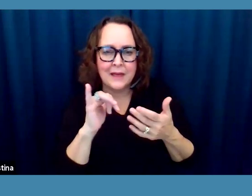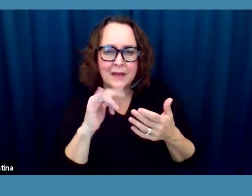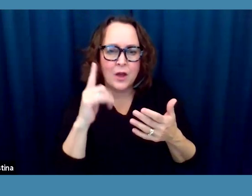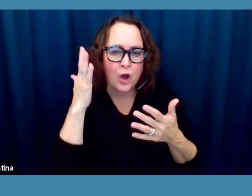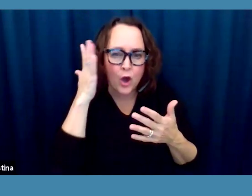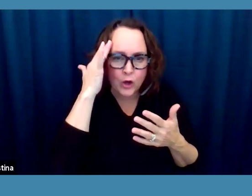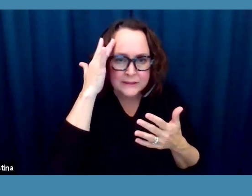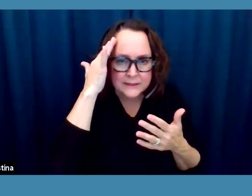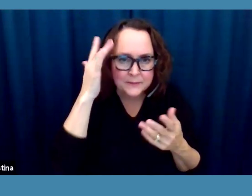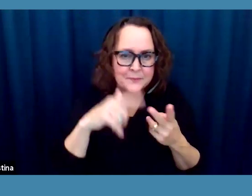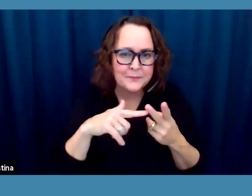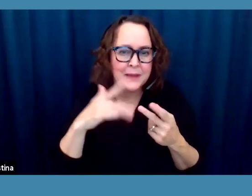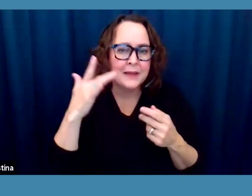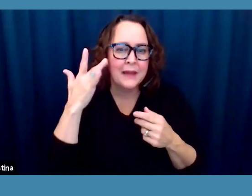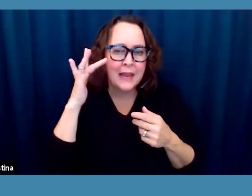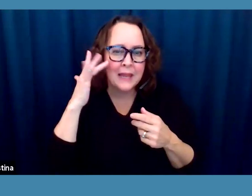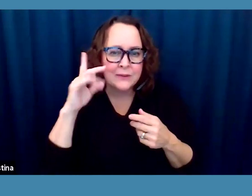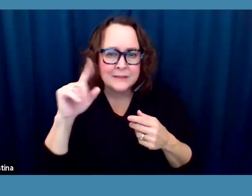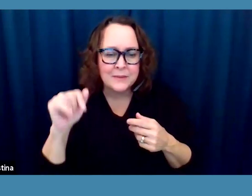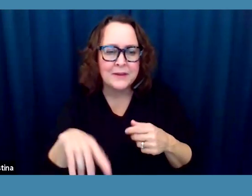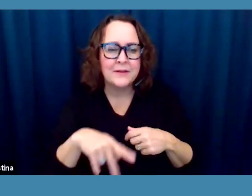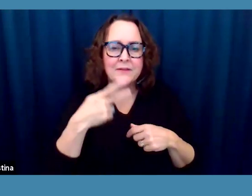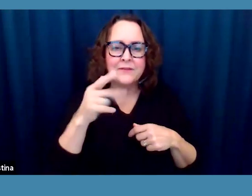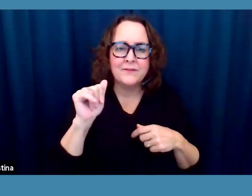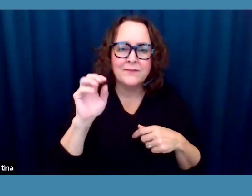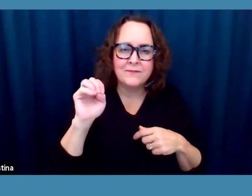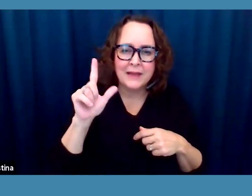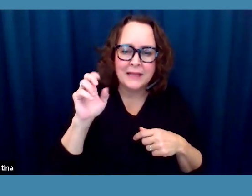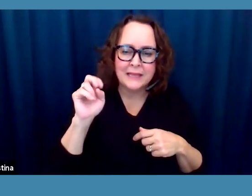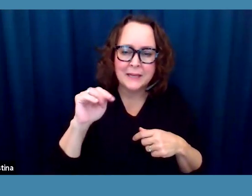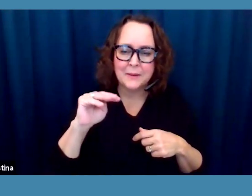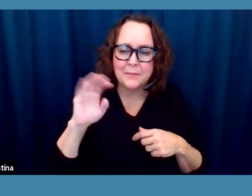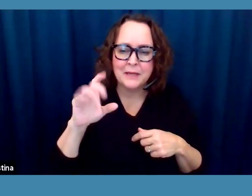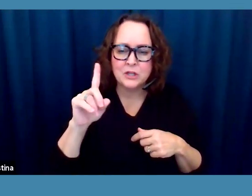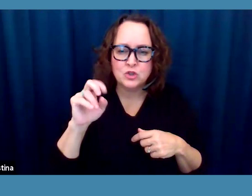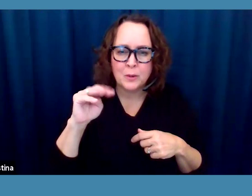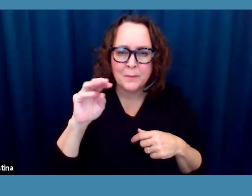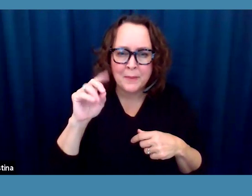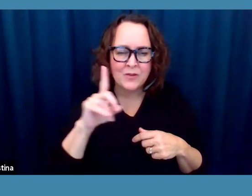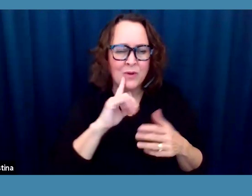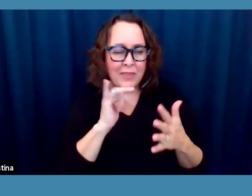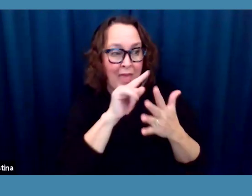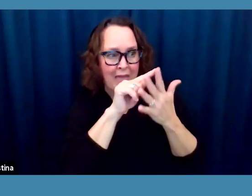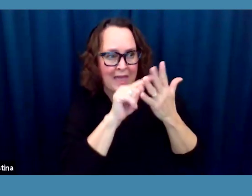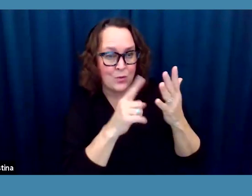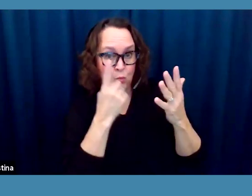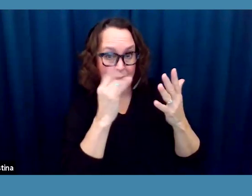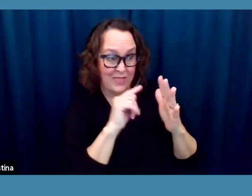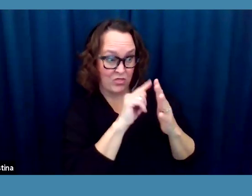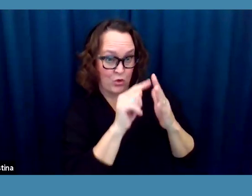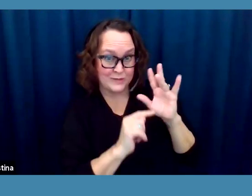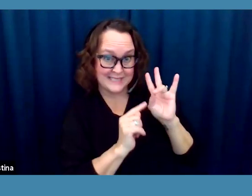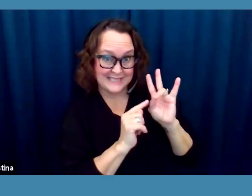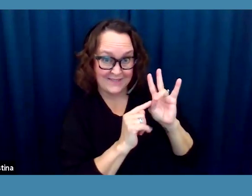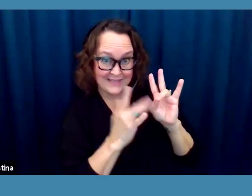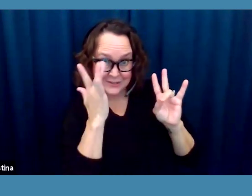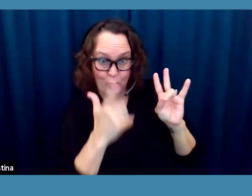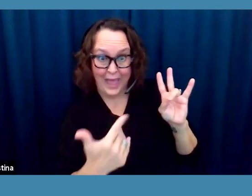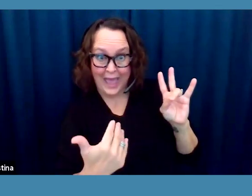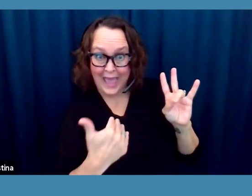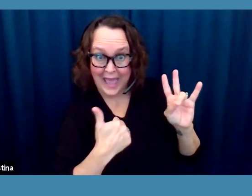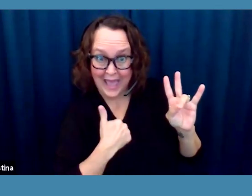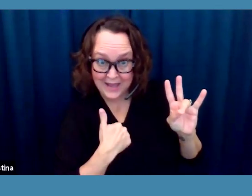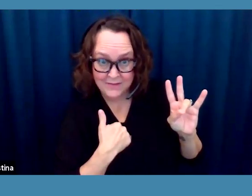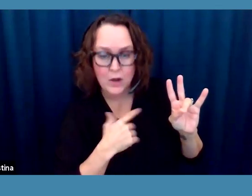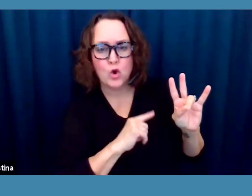intellectual disability, Phelan-McDermid. There's a very specific list, and you have to have one of those in order to qualify